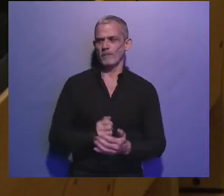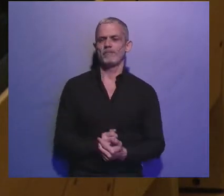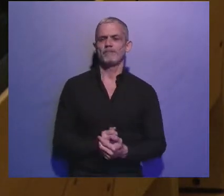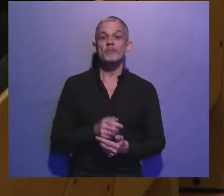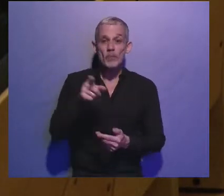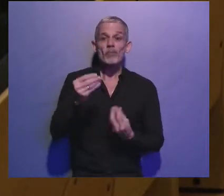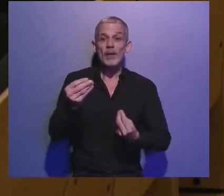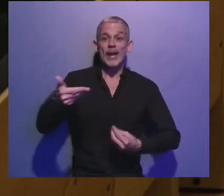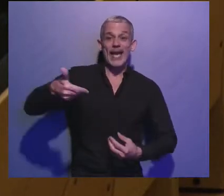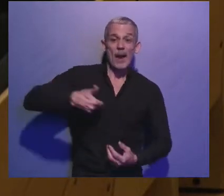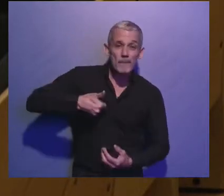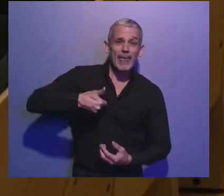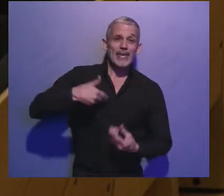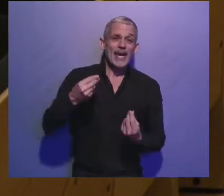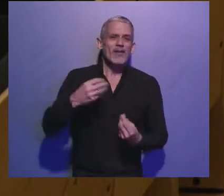to demand